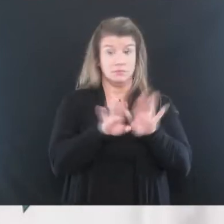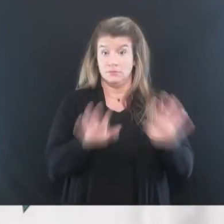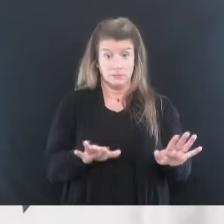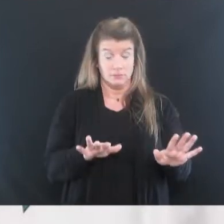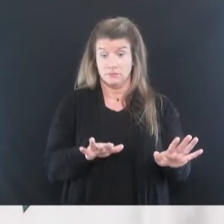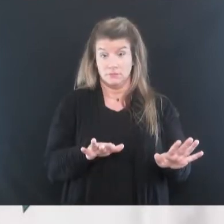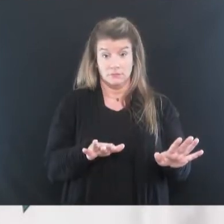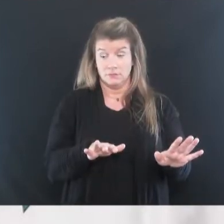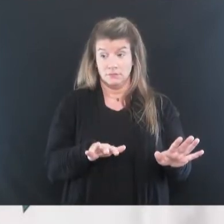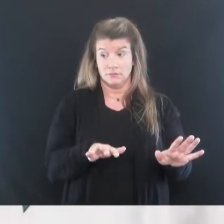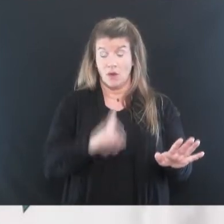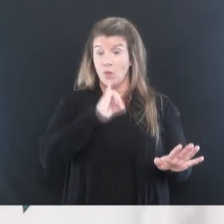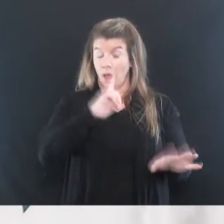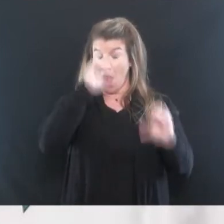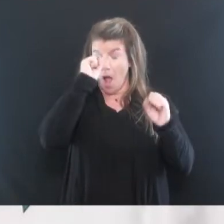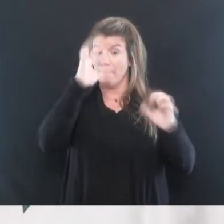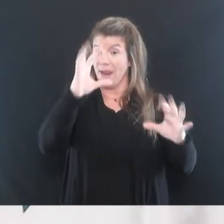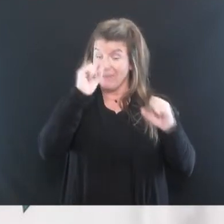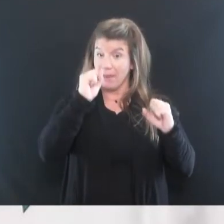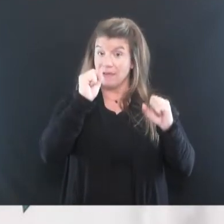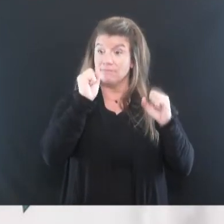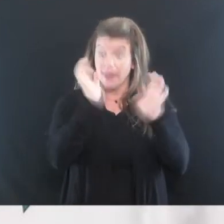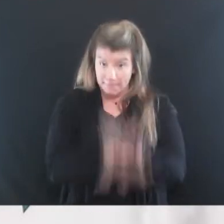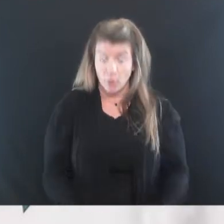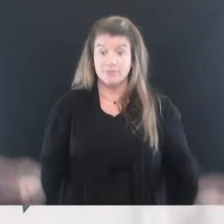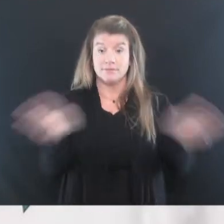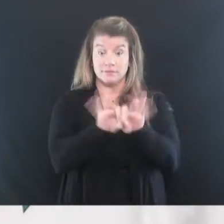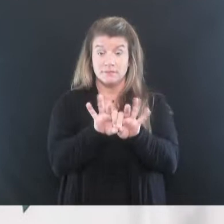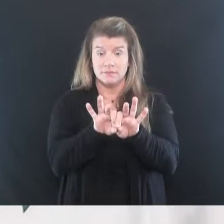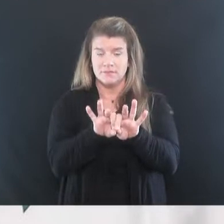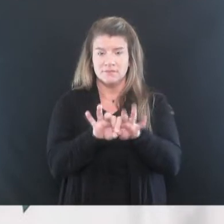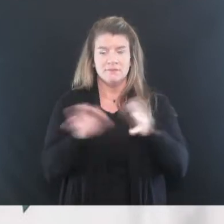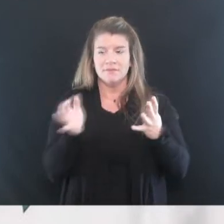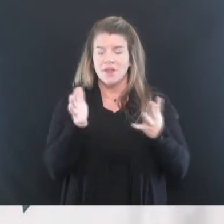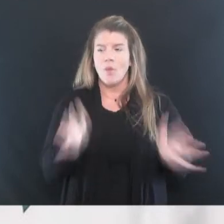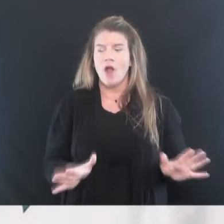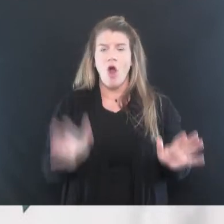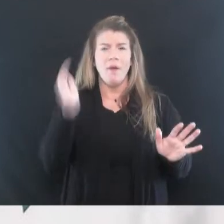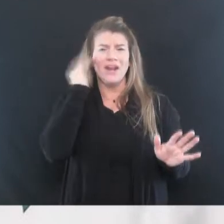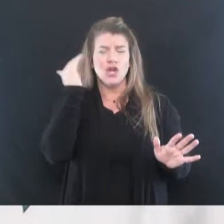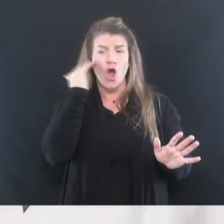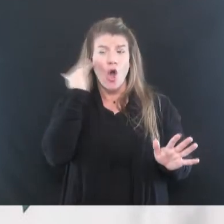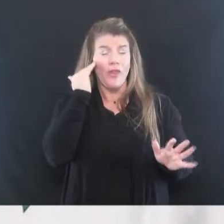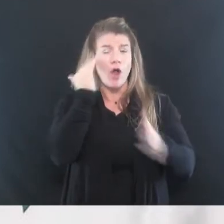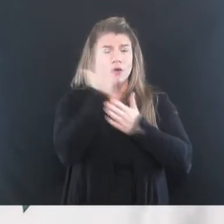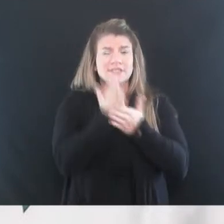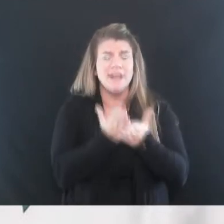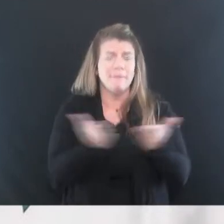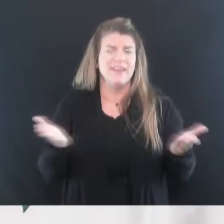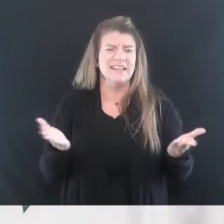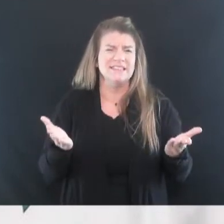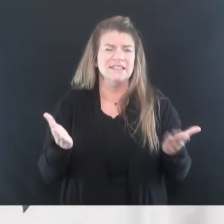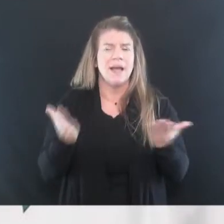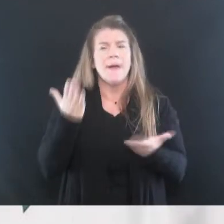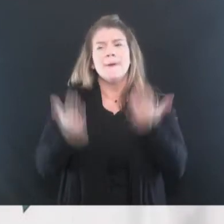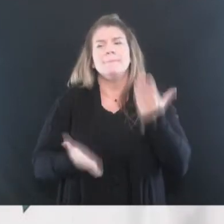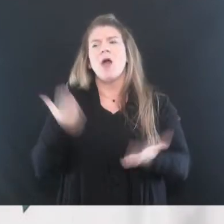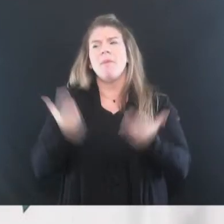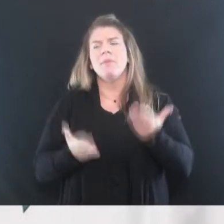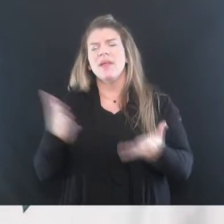is unbelievably important. And we all know that there are some things probably within